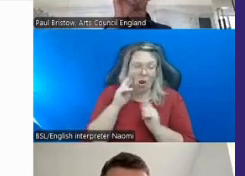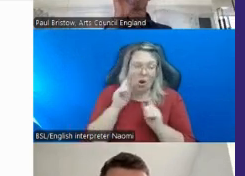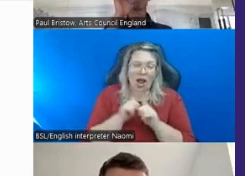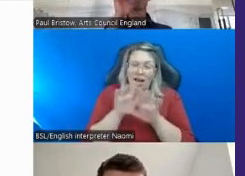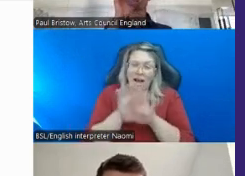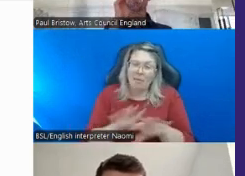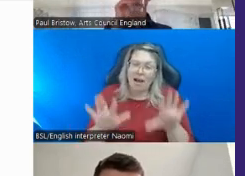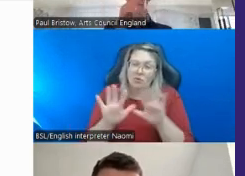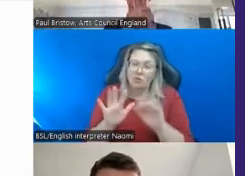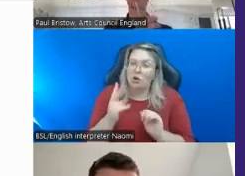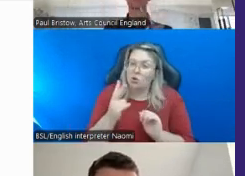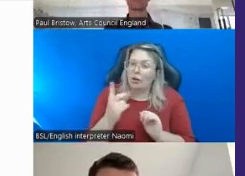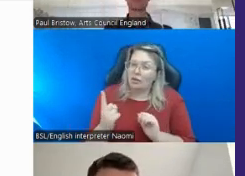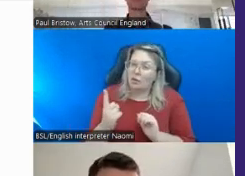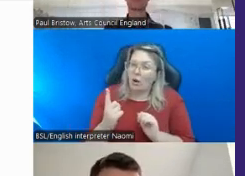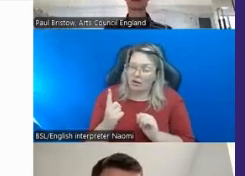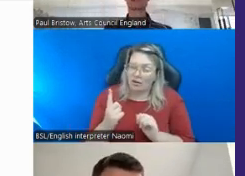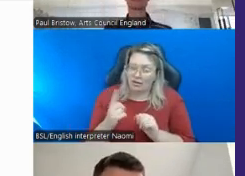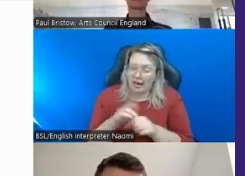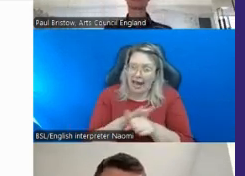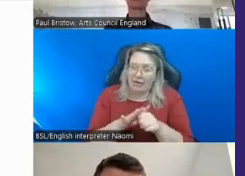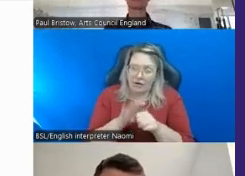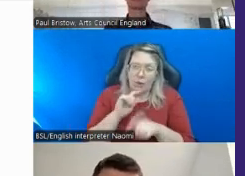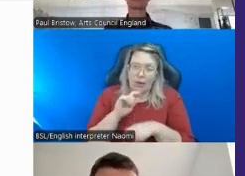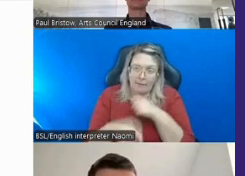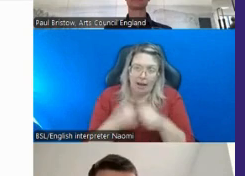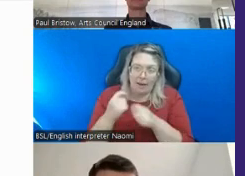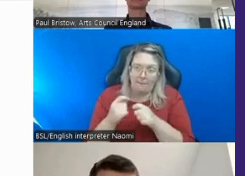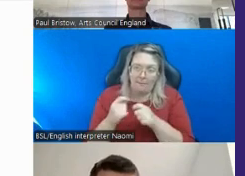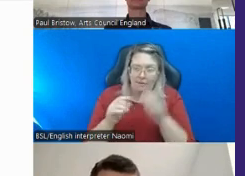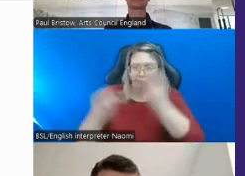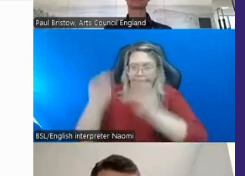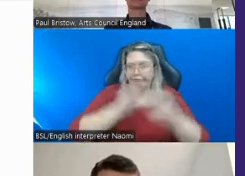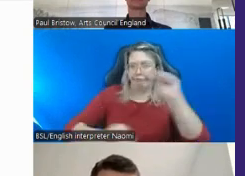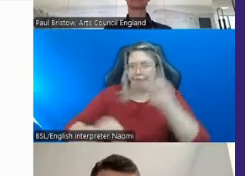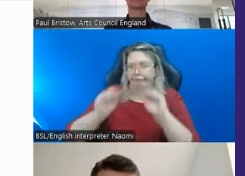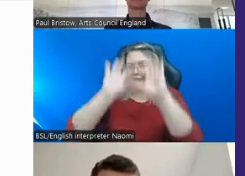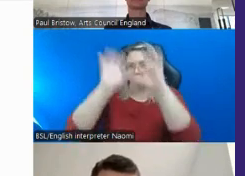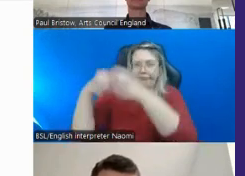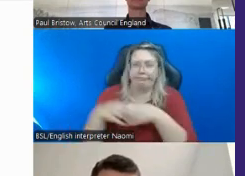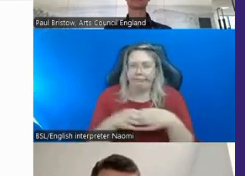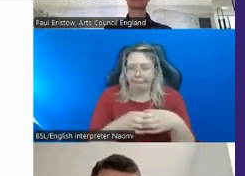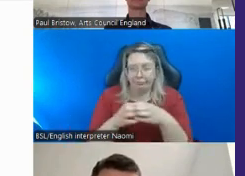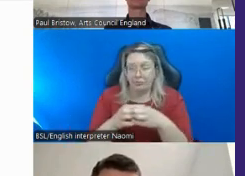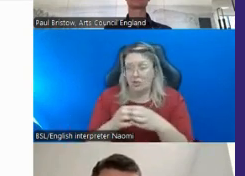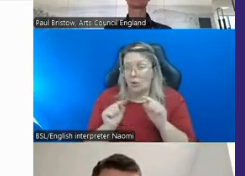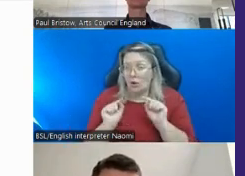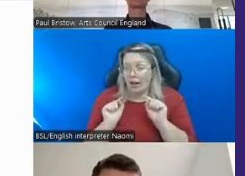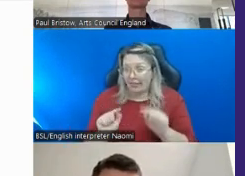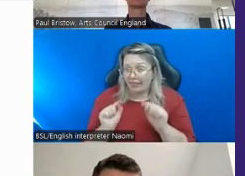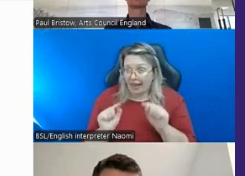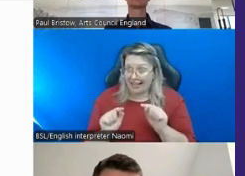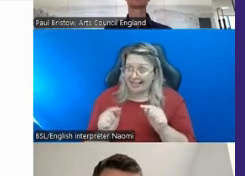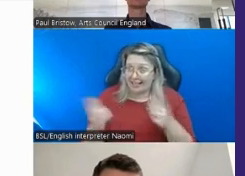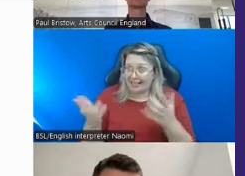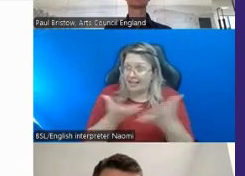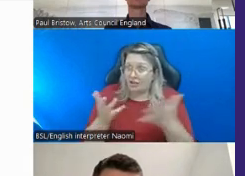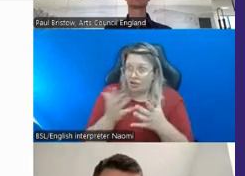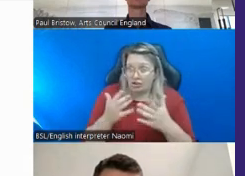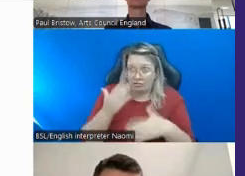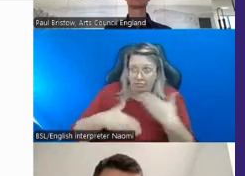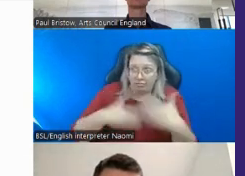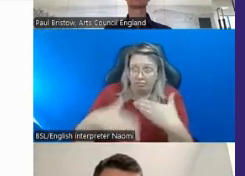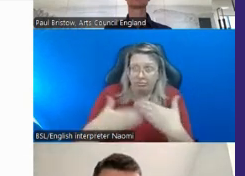those upper tier authorities will be reorganised, and those discussions and proposals are already well underway in